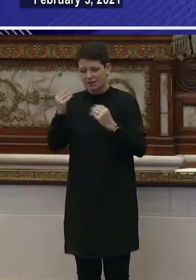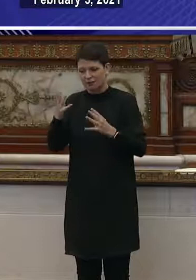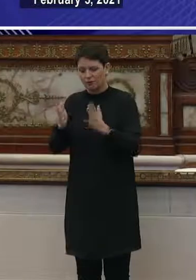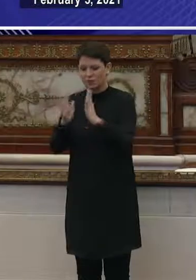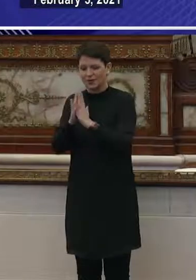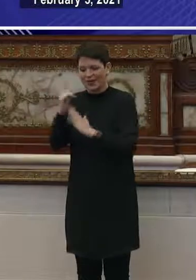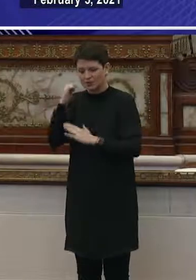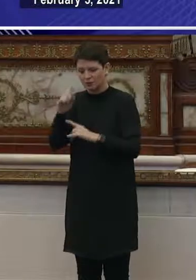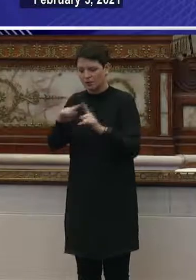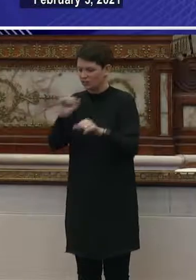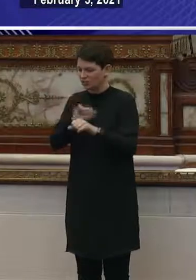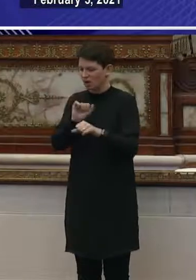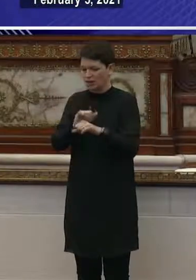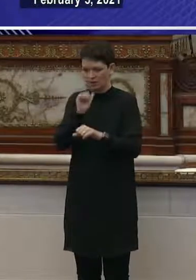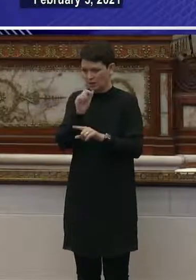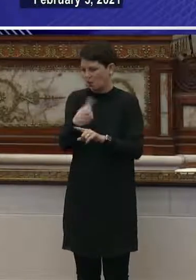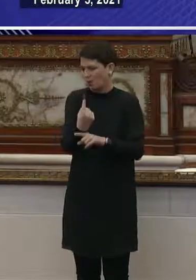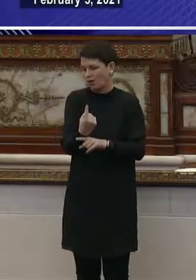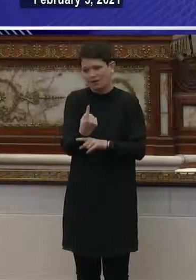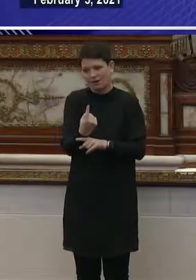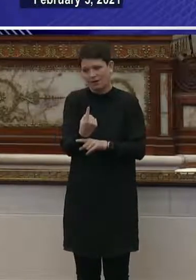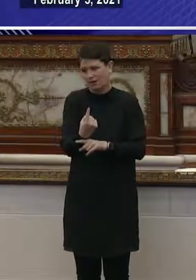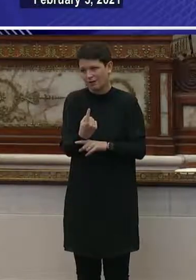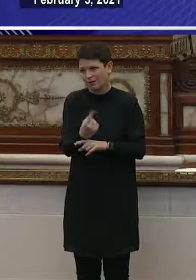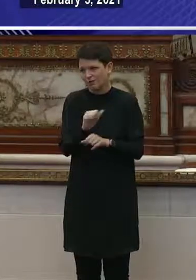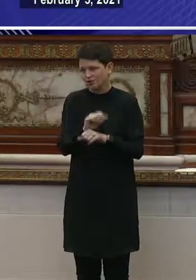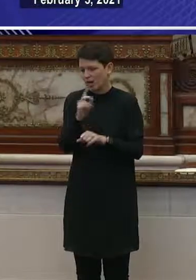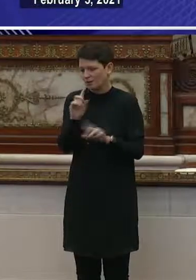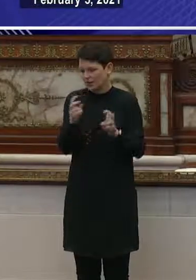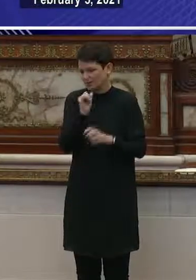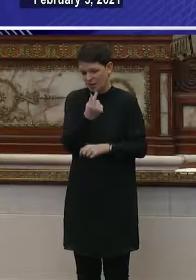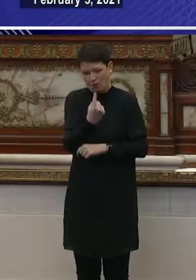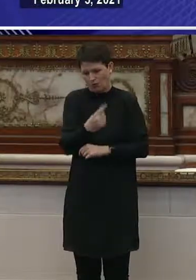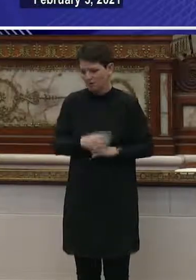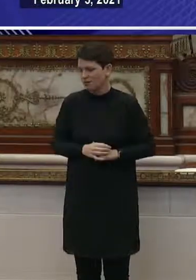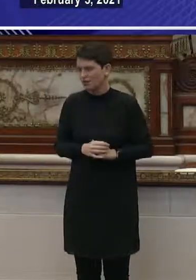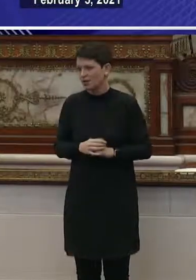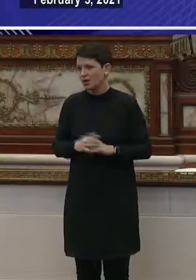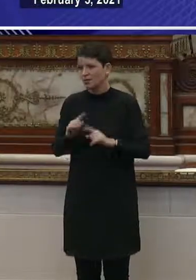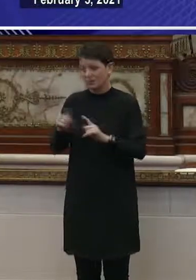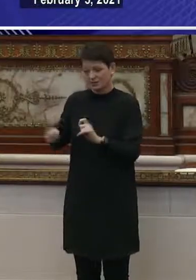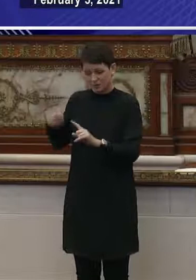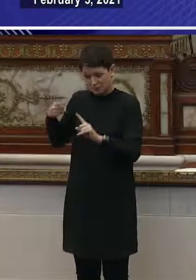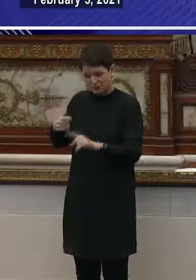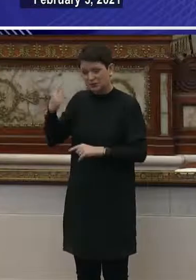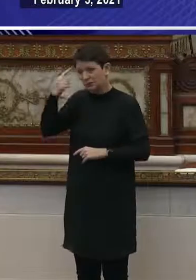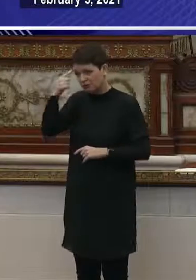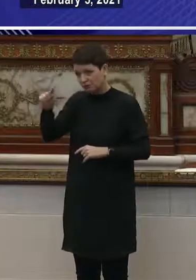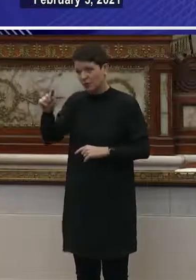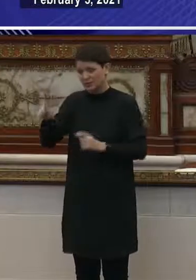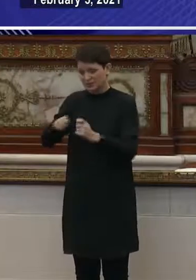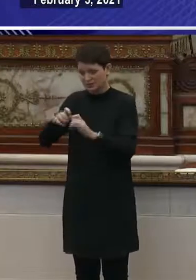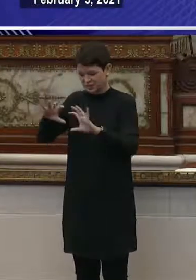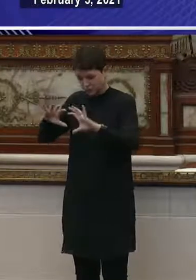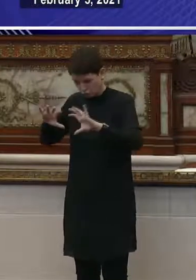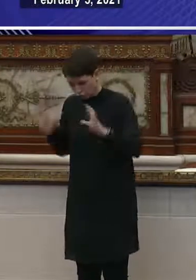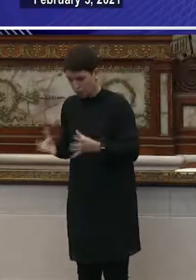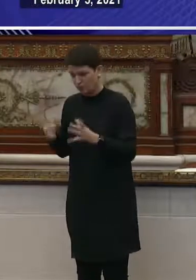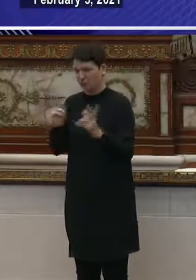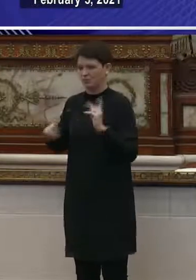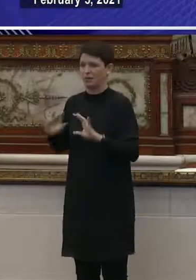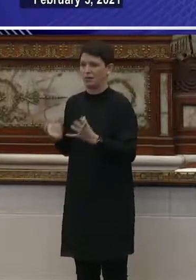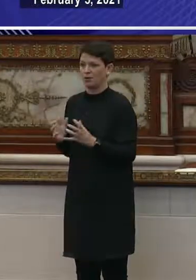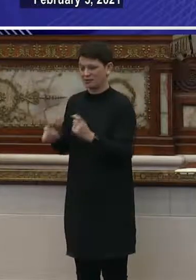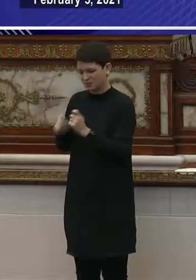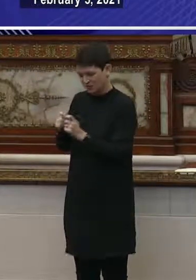requested, but occupation is not one of them. So, but if this was specifically for a particular